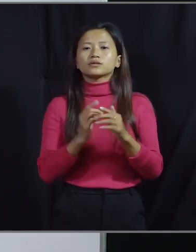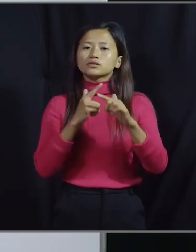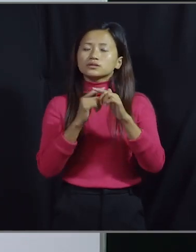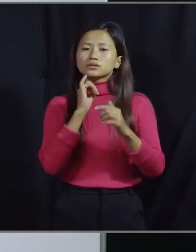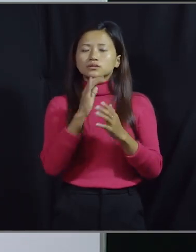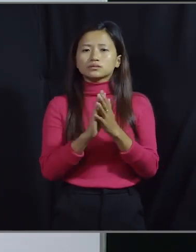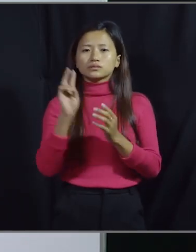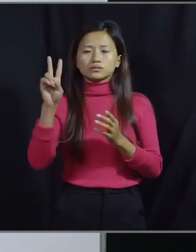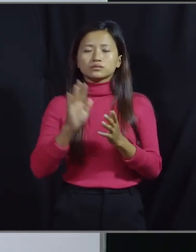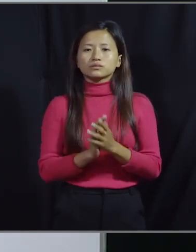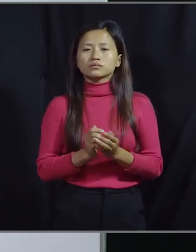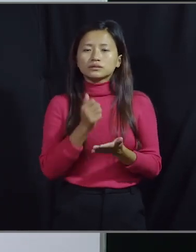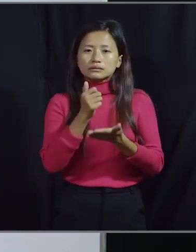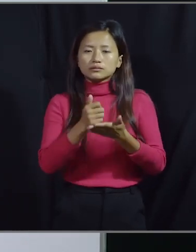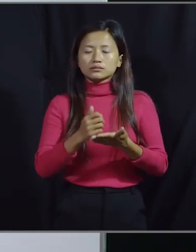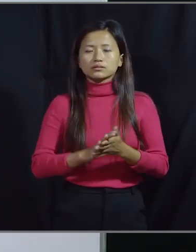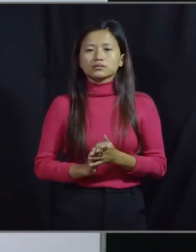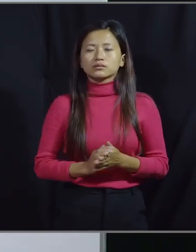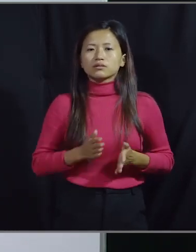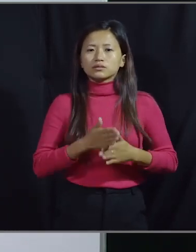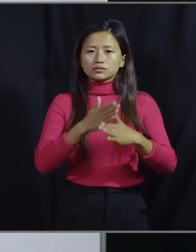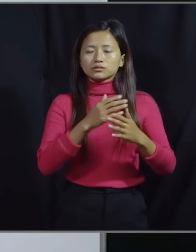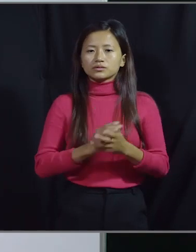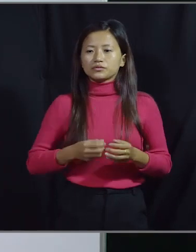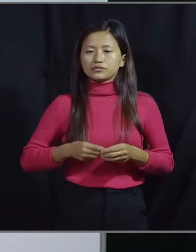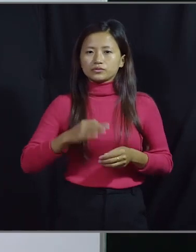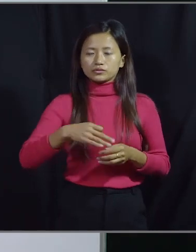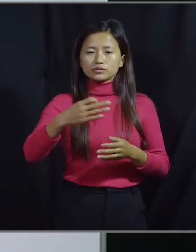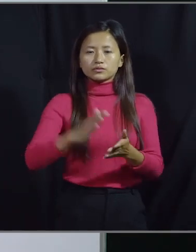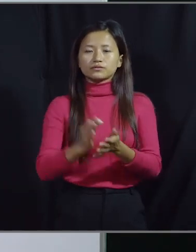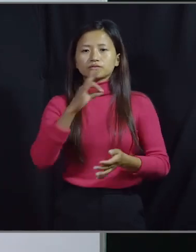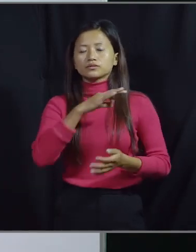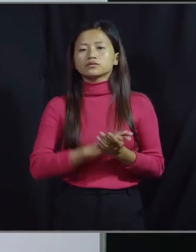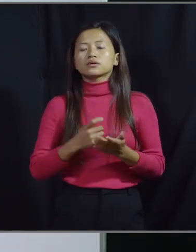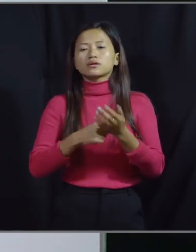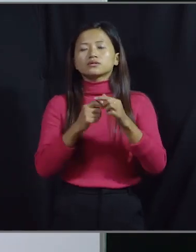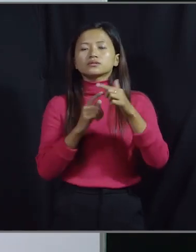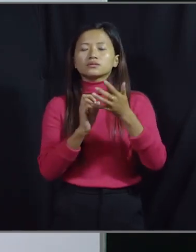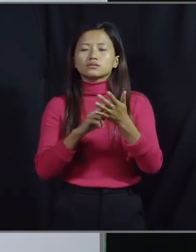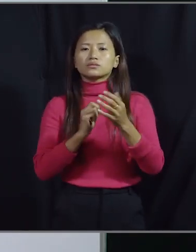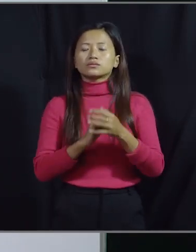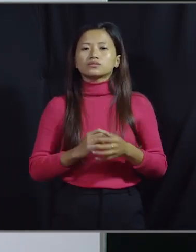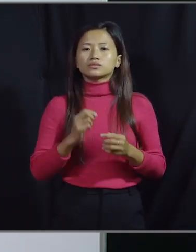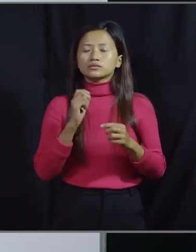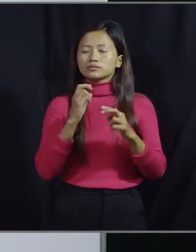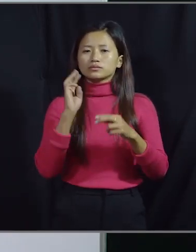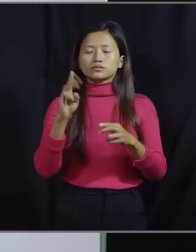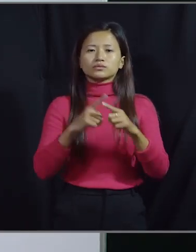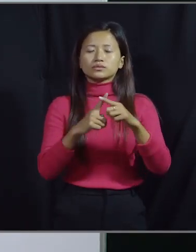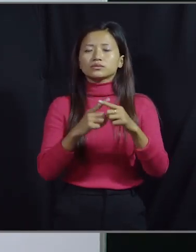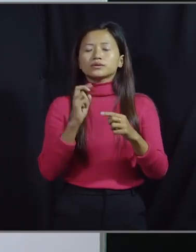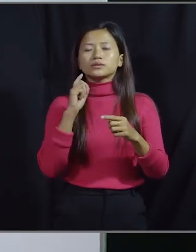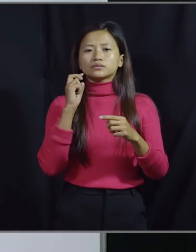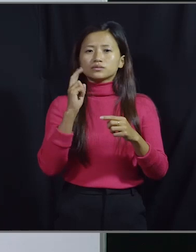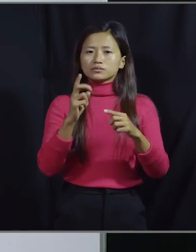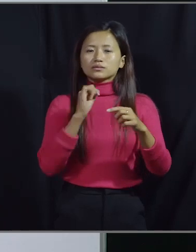5:3:2. They decide to share future profits and losses in the ratio of 2:3:5. with